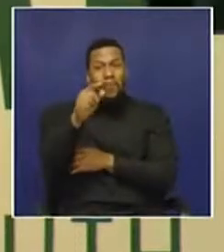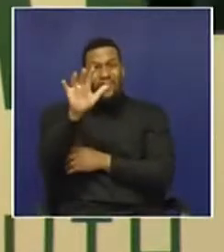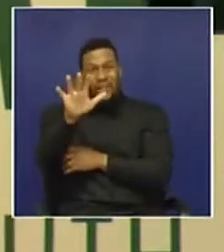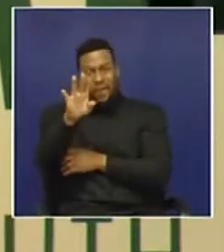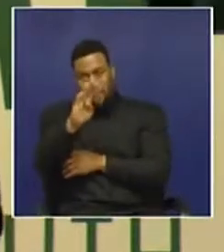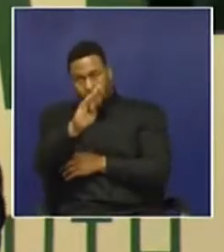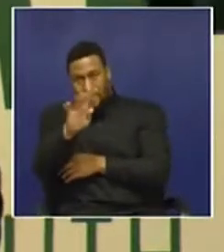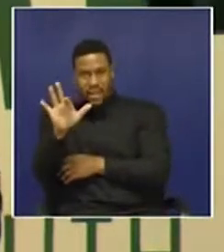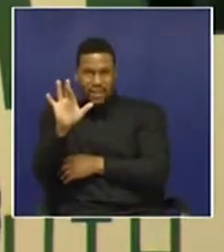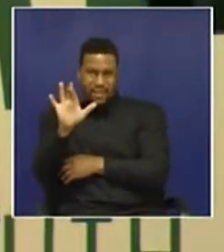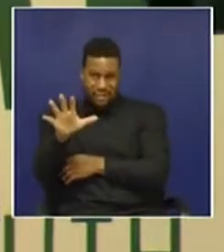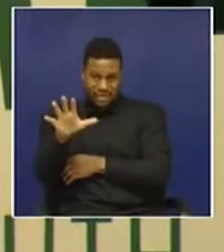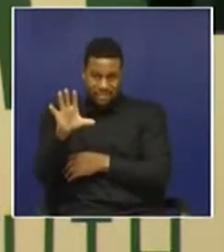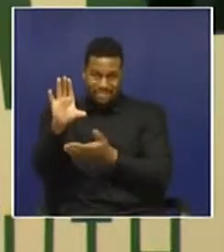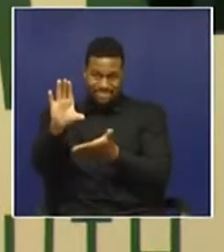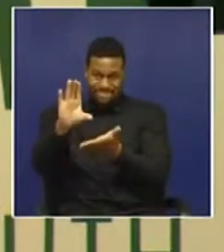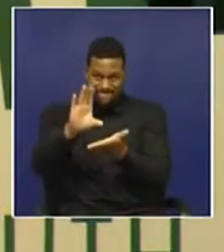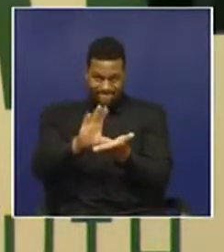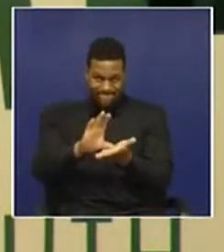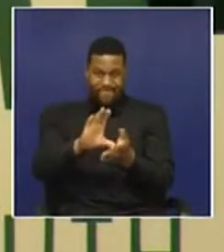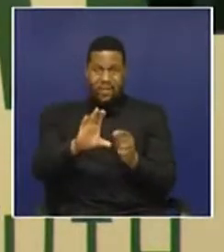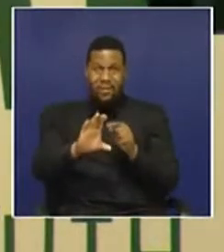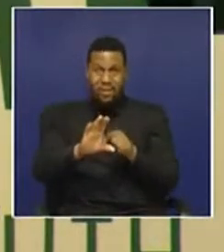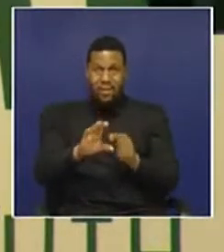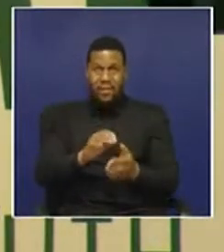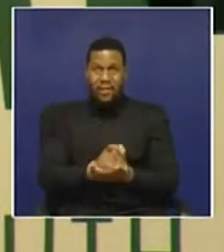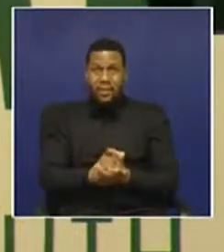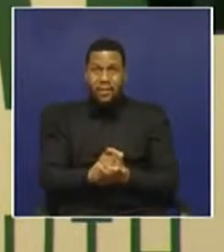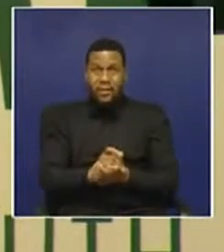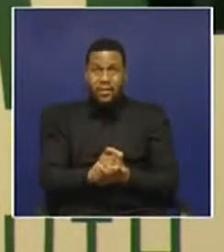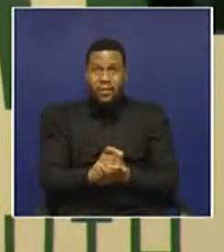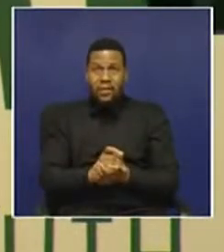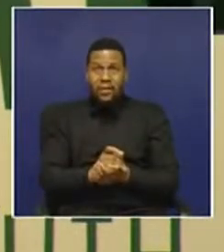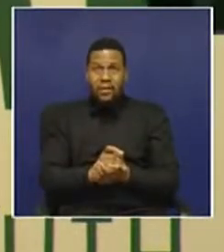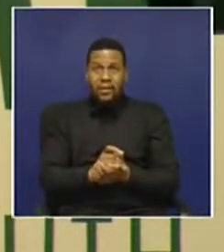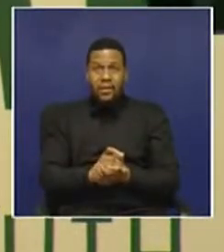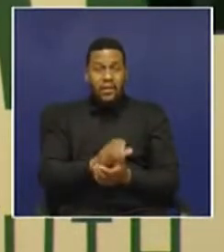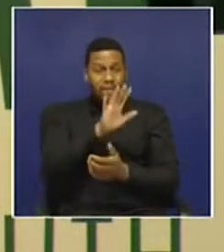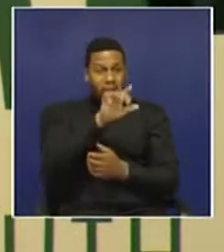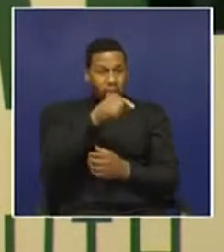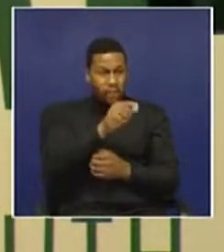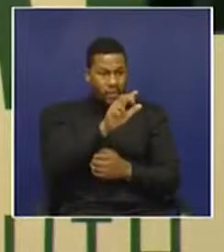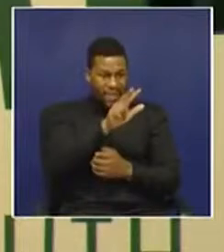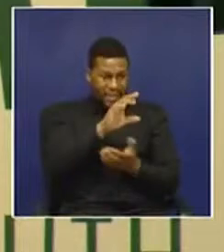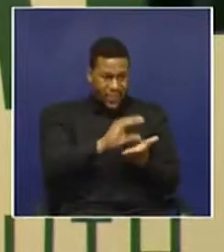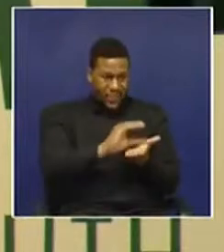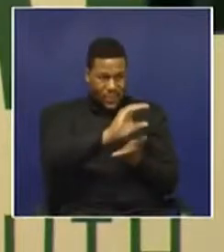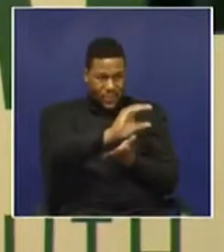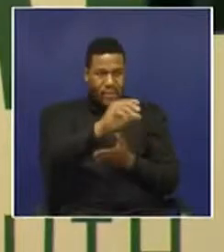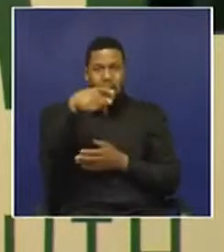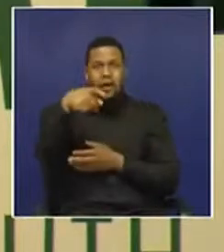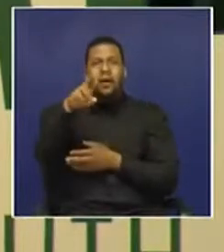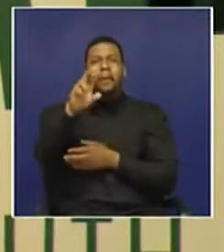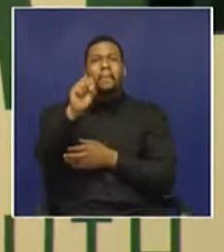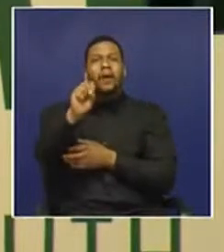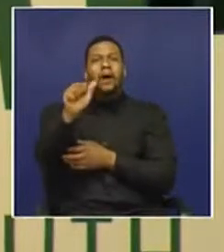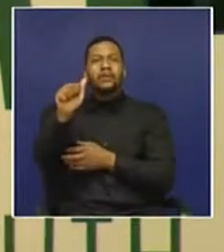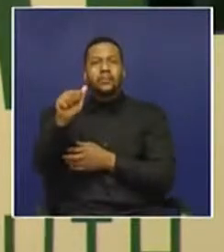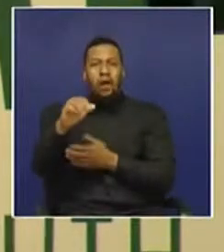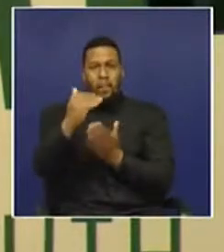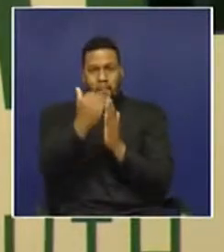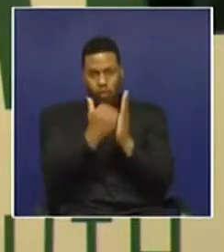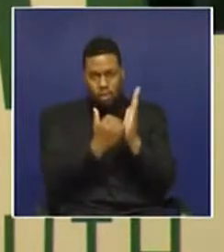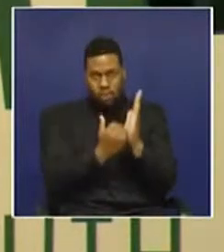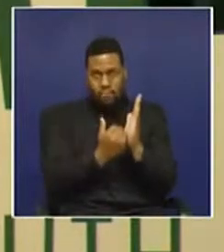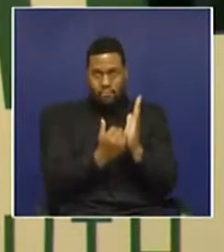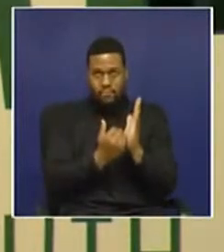today looks at 5.8 billion for PRASA rolling stock fleet renewal program. If I may explain to you,